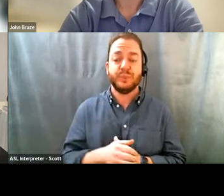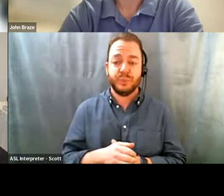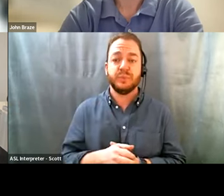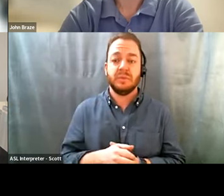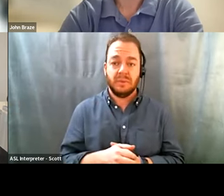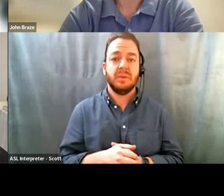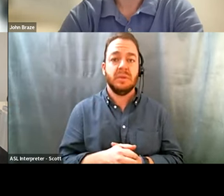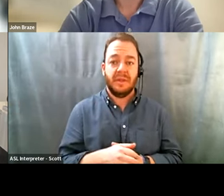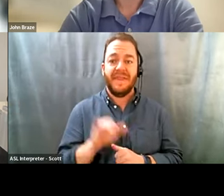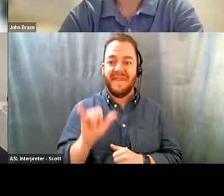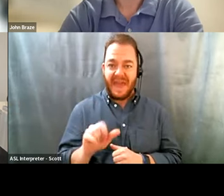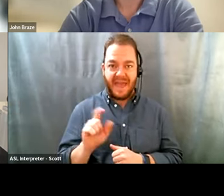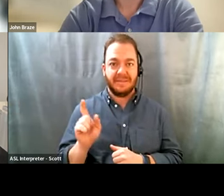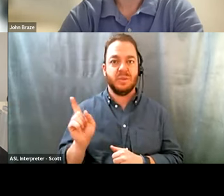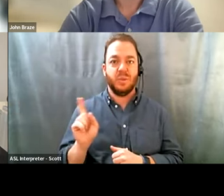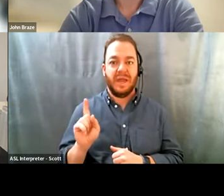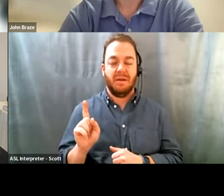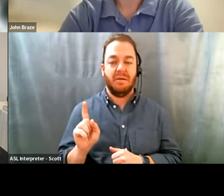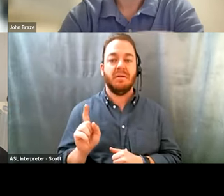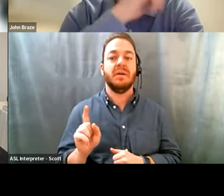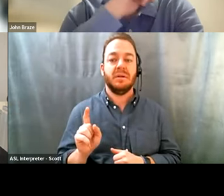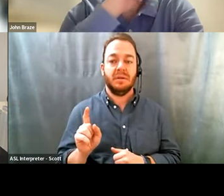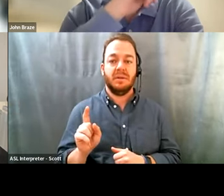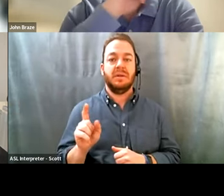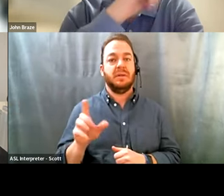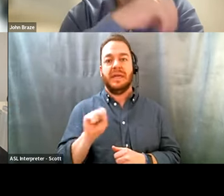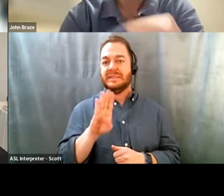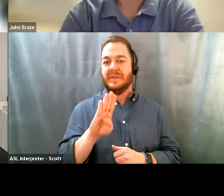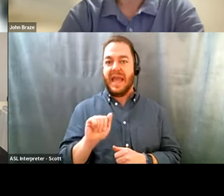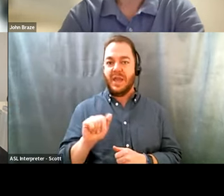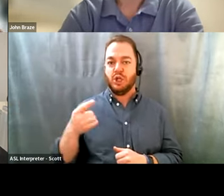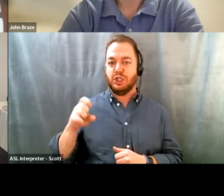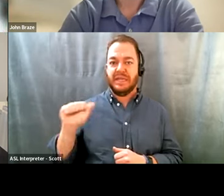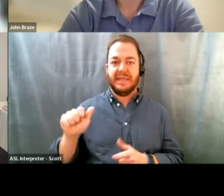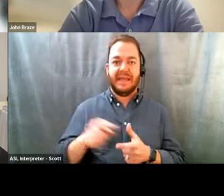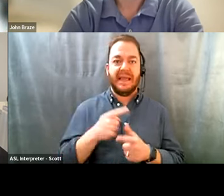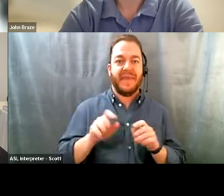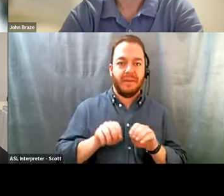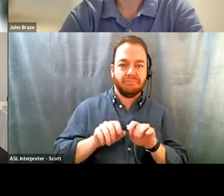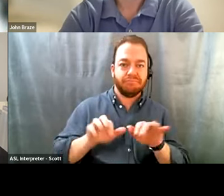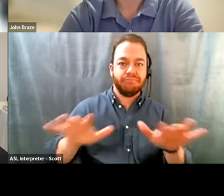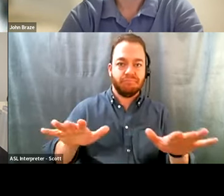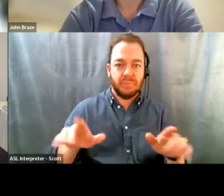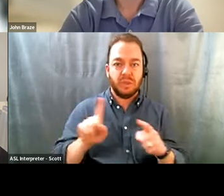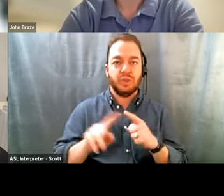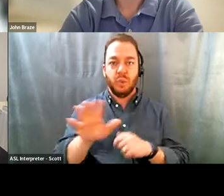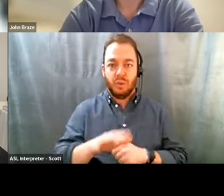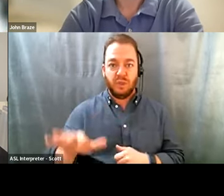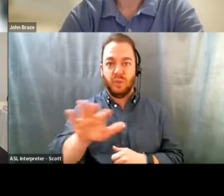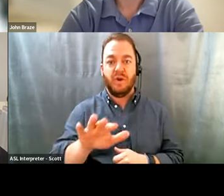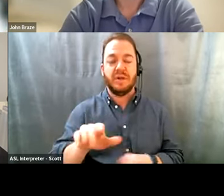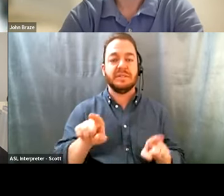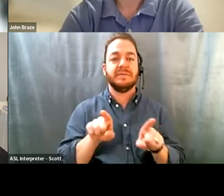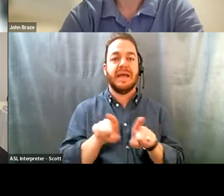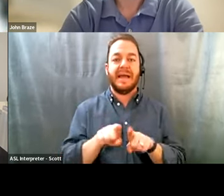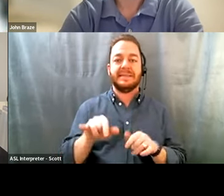getting that out. That's where, you know, that coming back into SBA or GSA and then going back out to the universe as a playbook